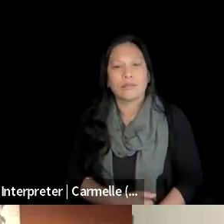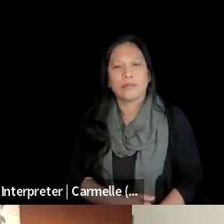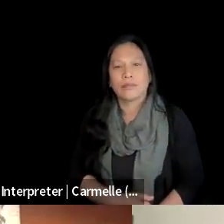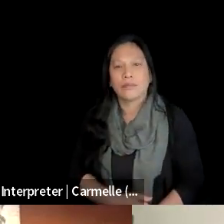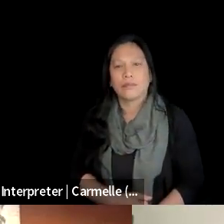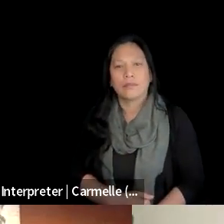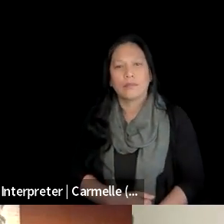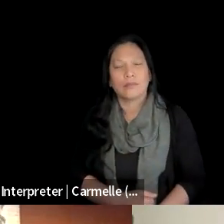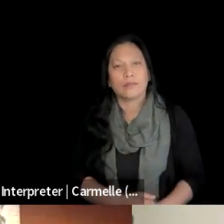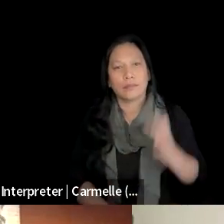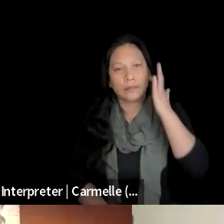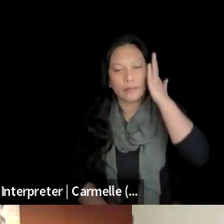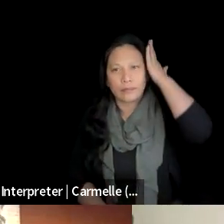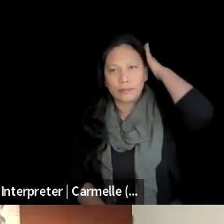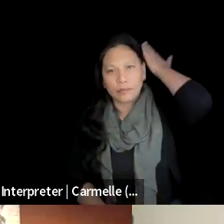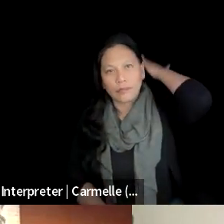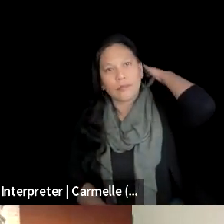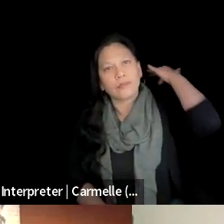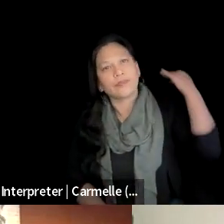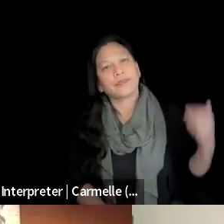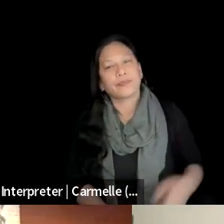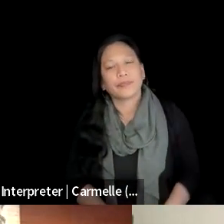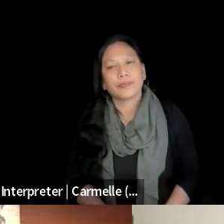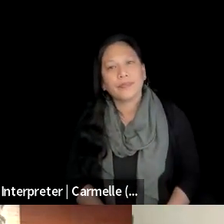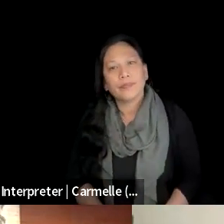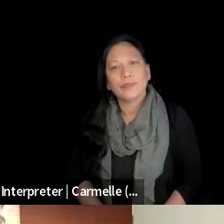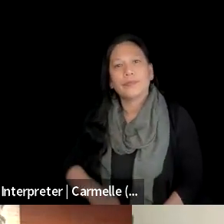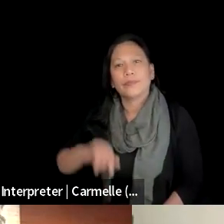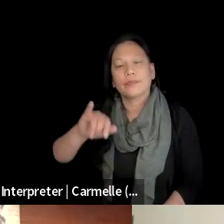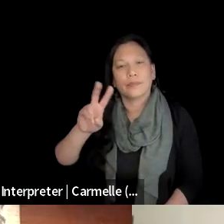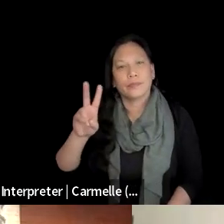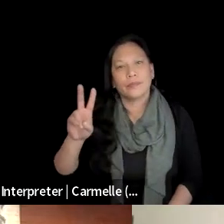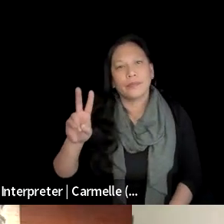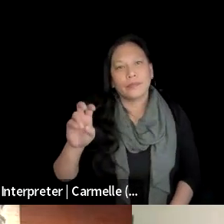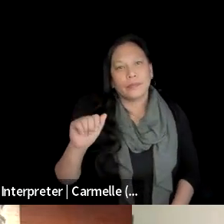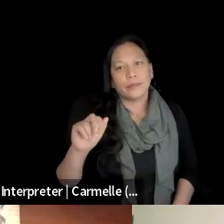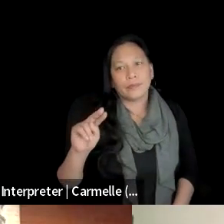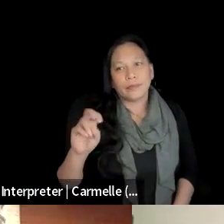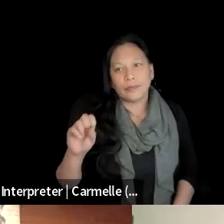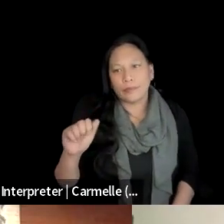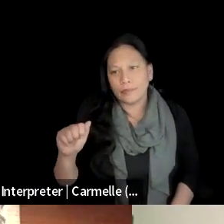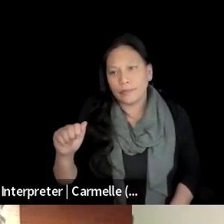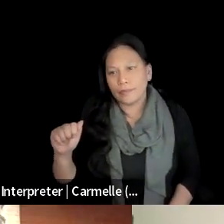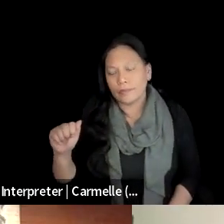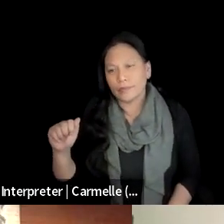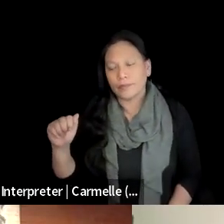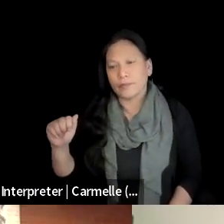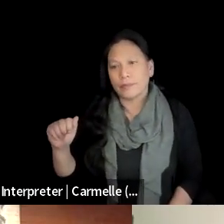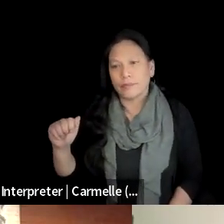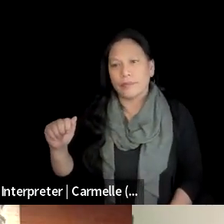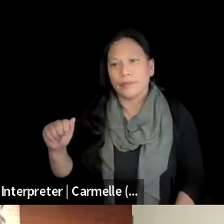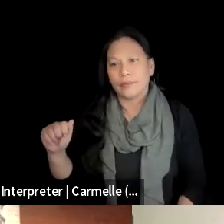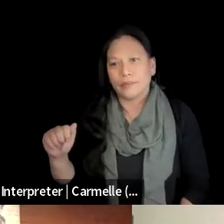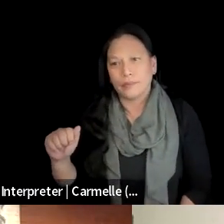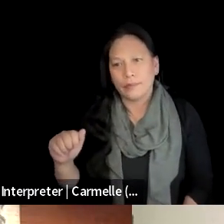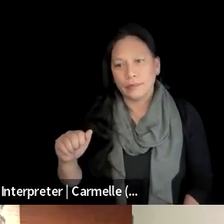Yeah. I want to pause for a moment to make sure that if you have a